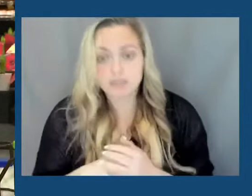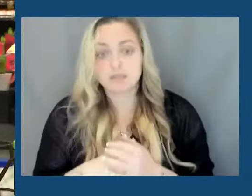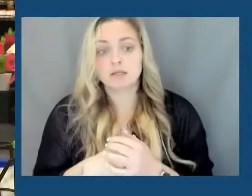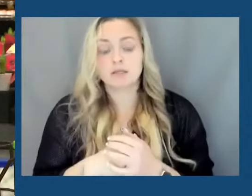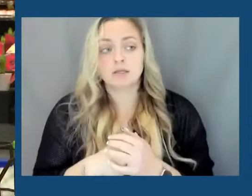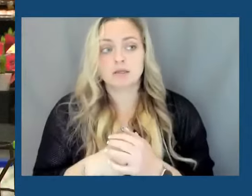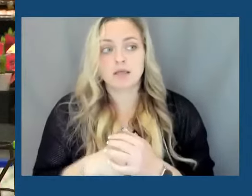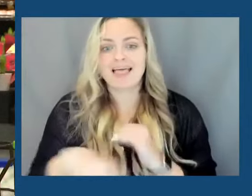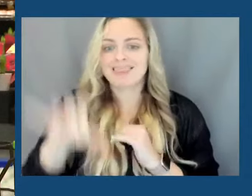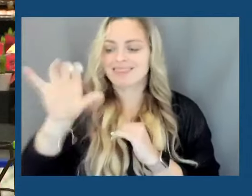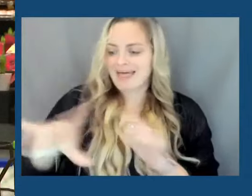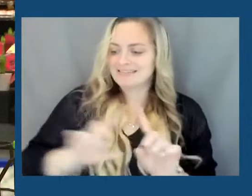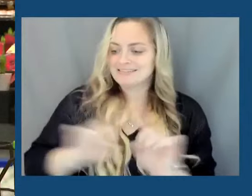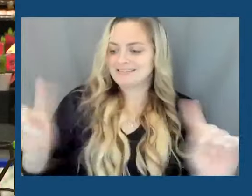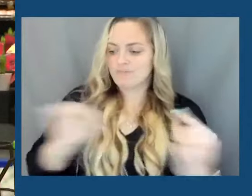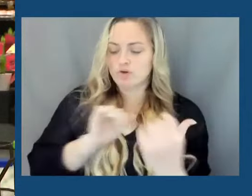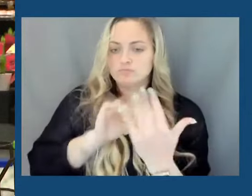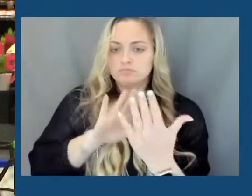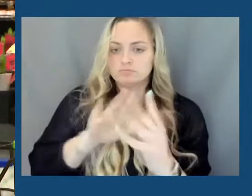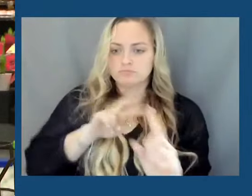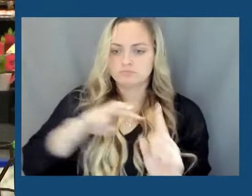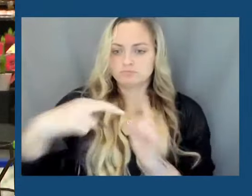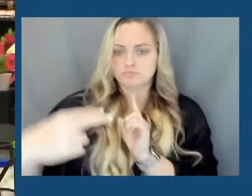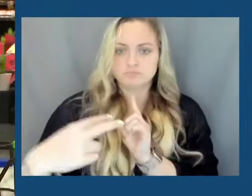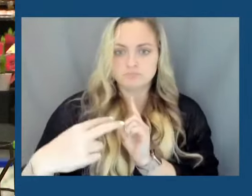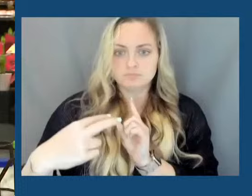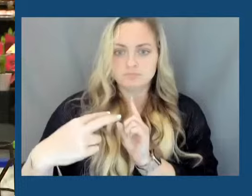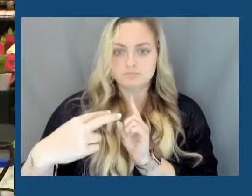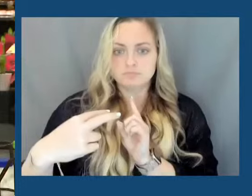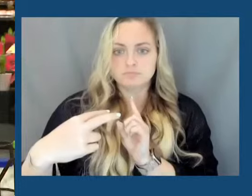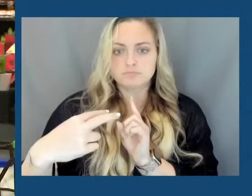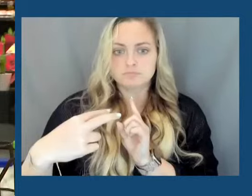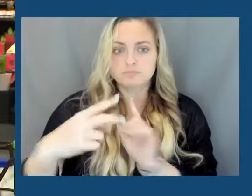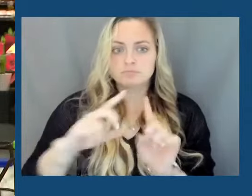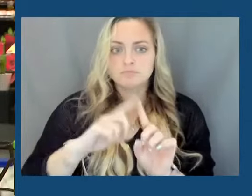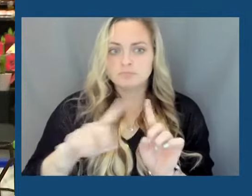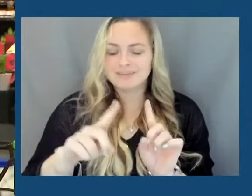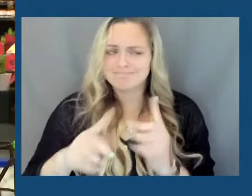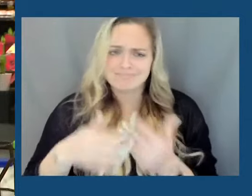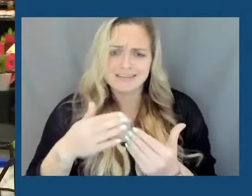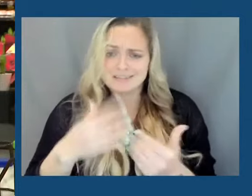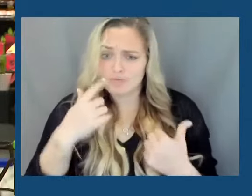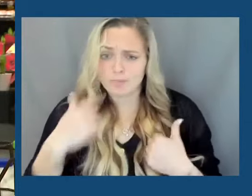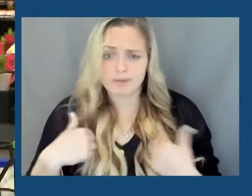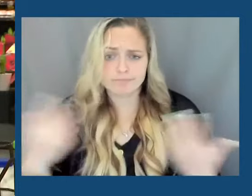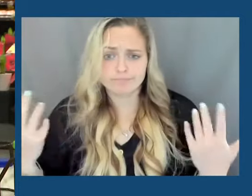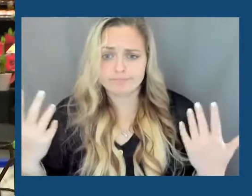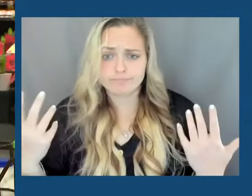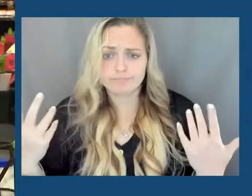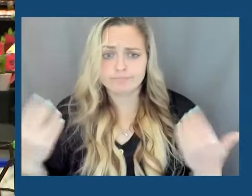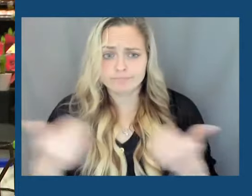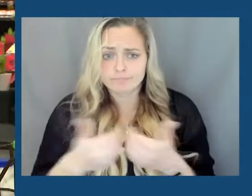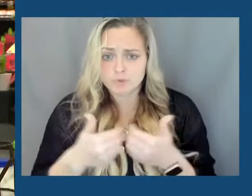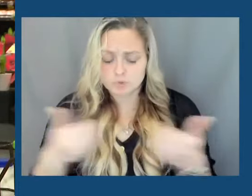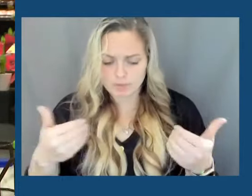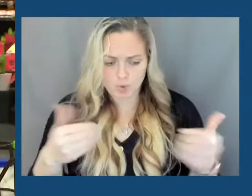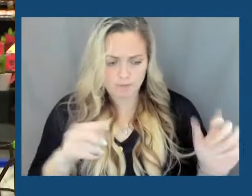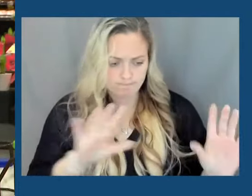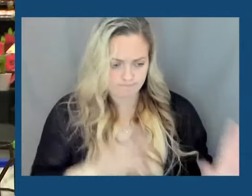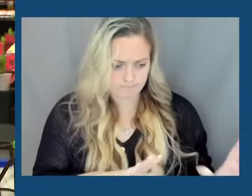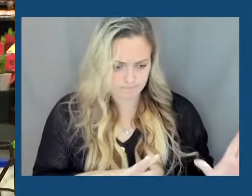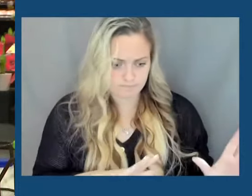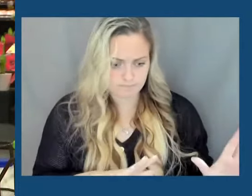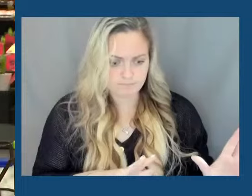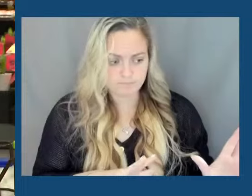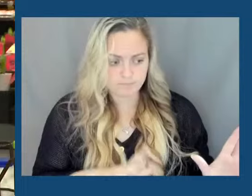that is a different dynamic we're going to look at. But it is very easy for me to separate out what I